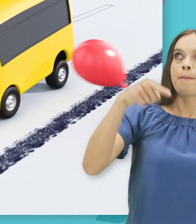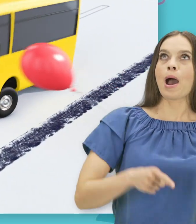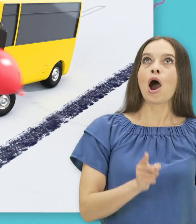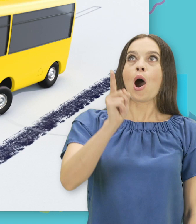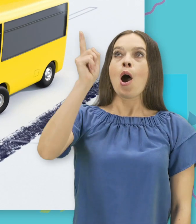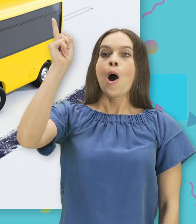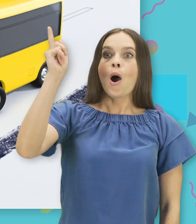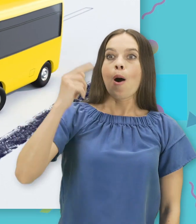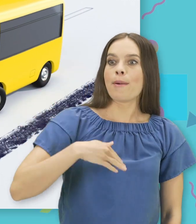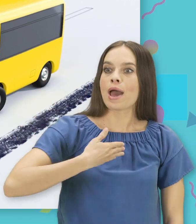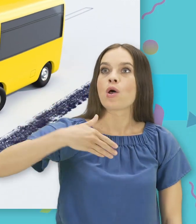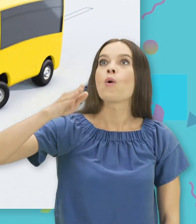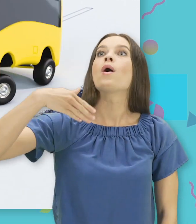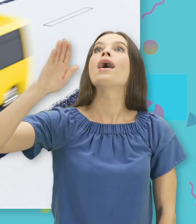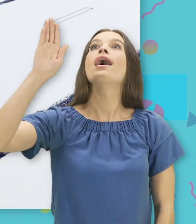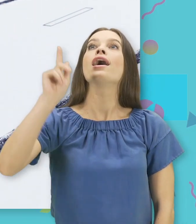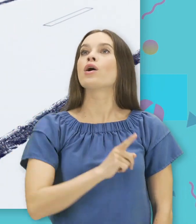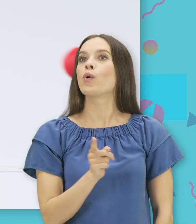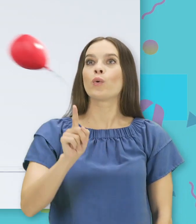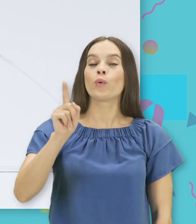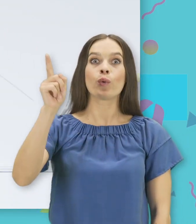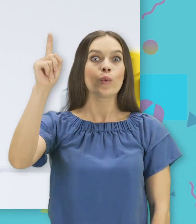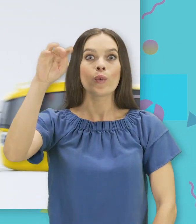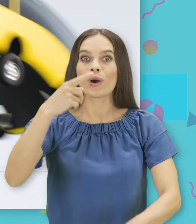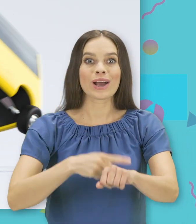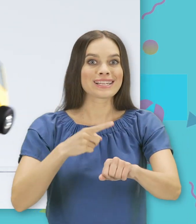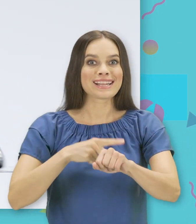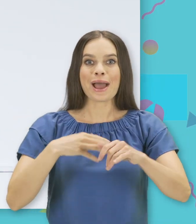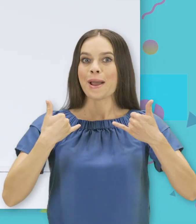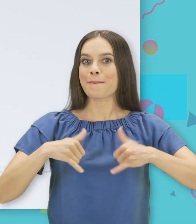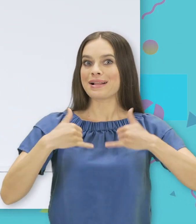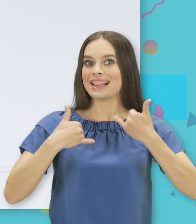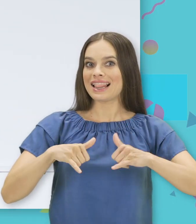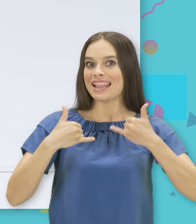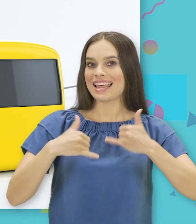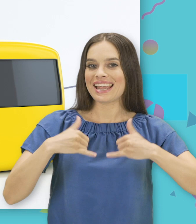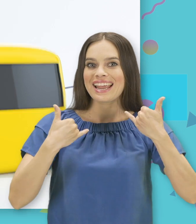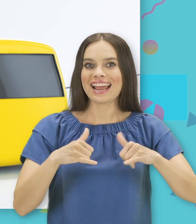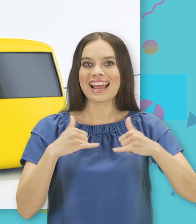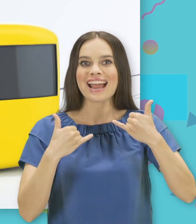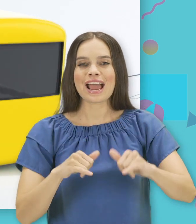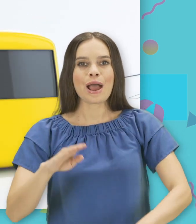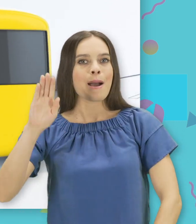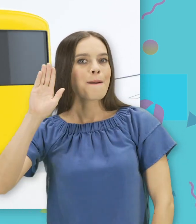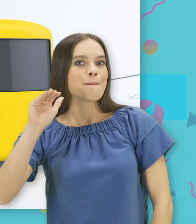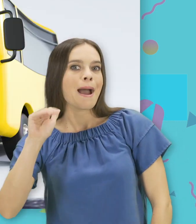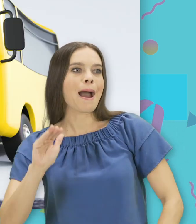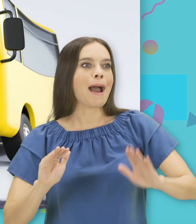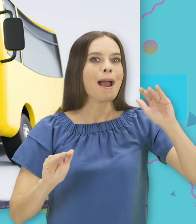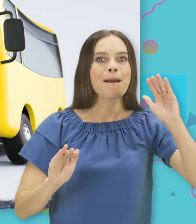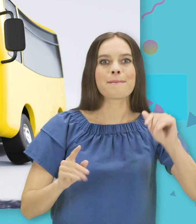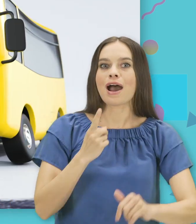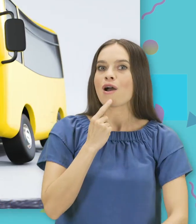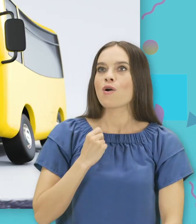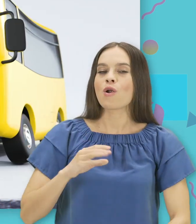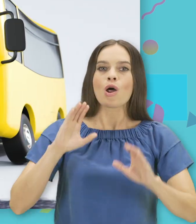Up, up and away. In the sky it's time to play. Bye